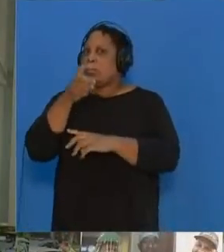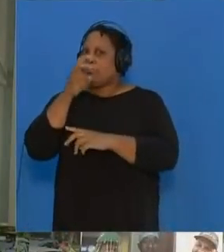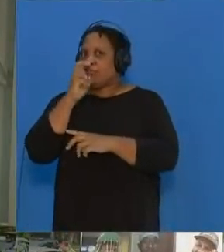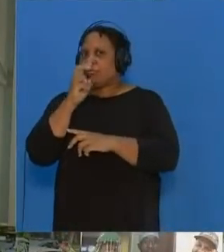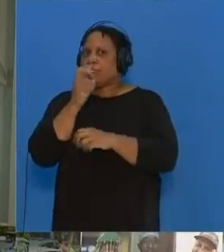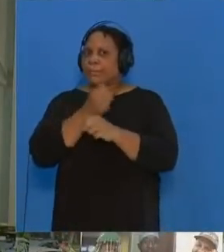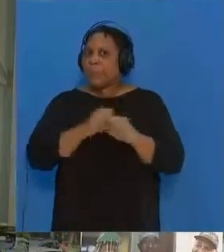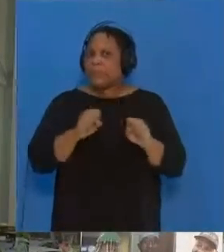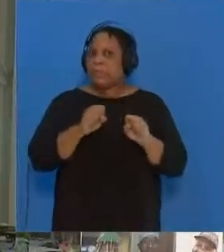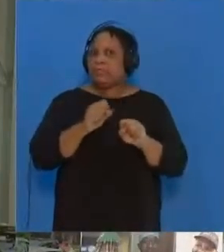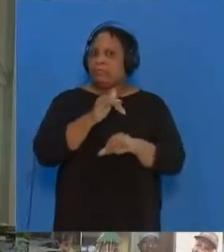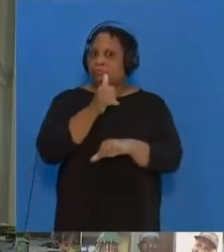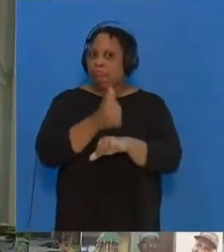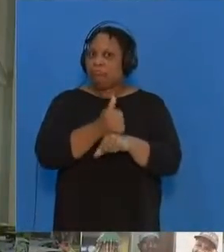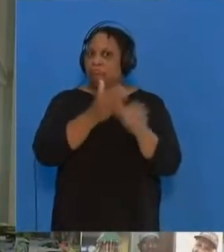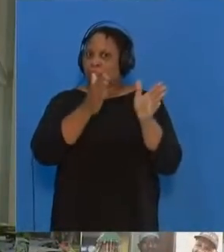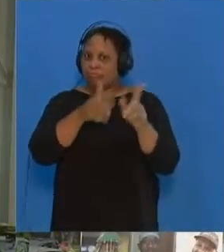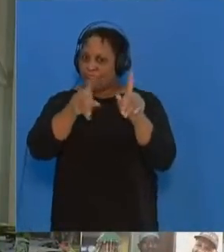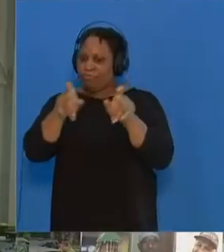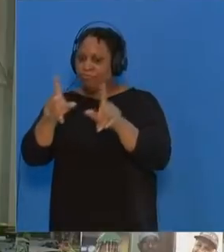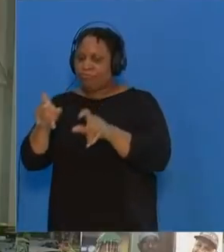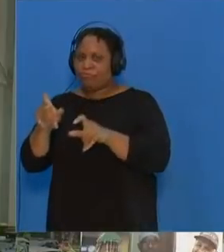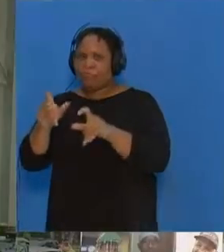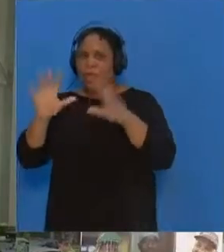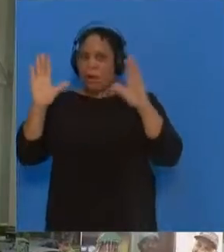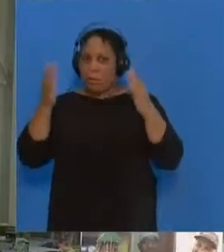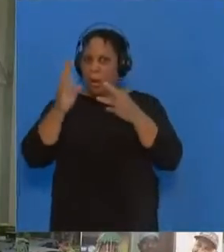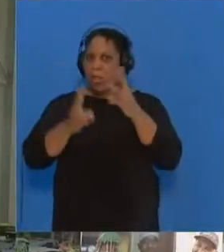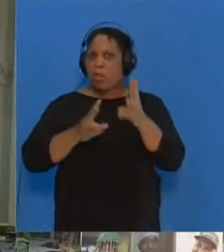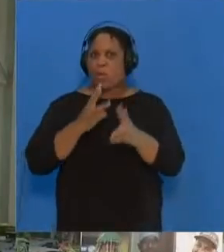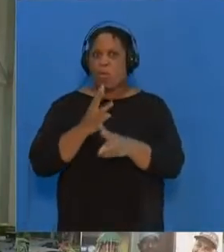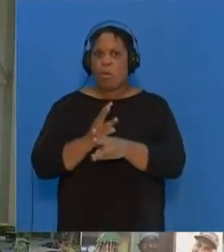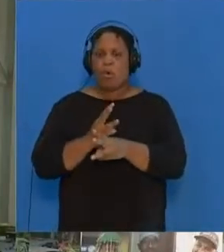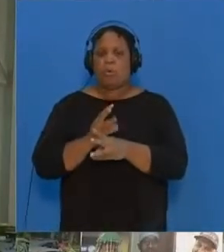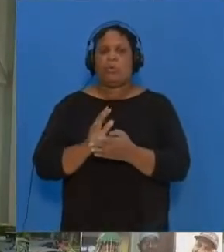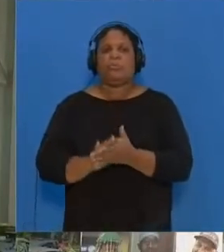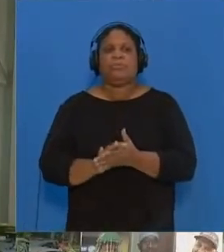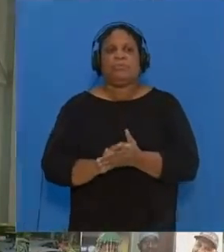safety regime in the world? What I would say on that,